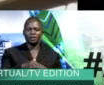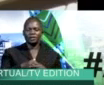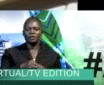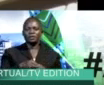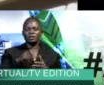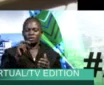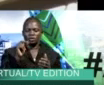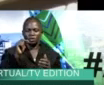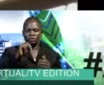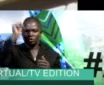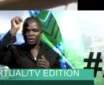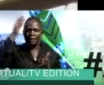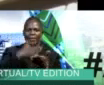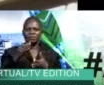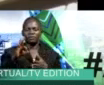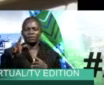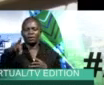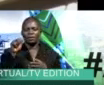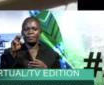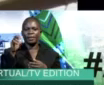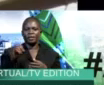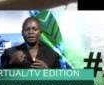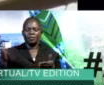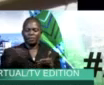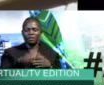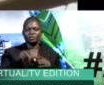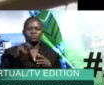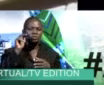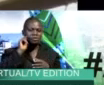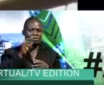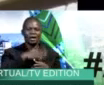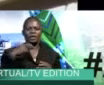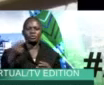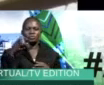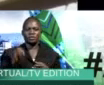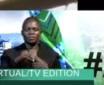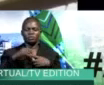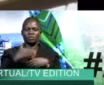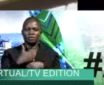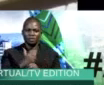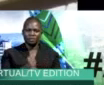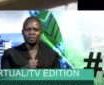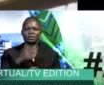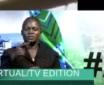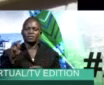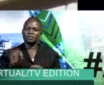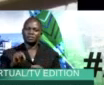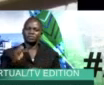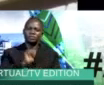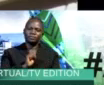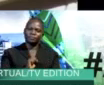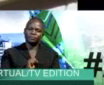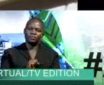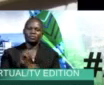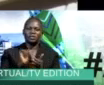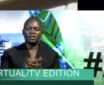in knockdown parts of the panels, install them in Nigeria and use them. It will create the